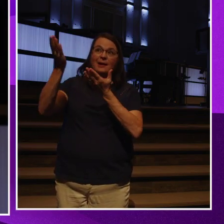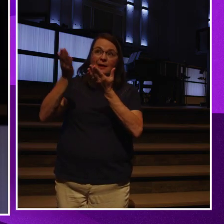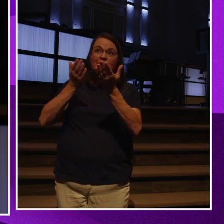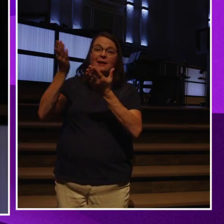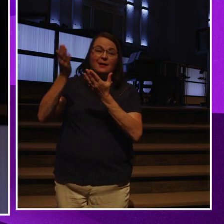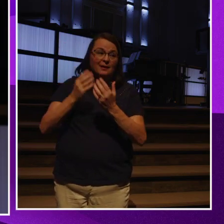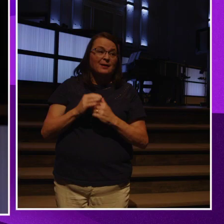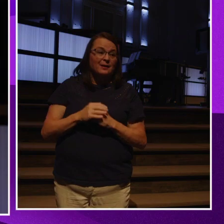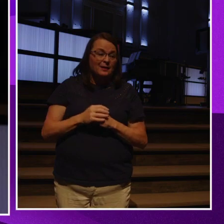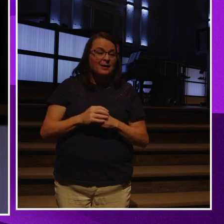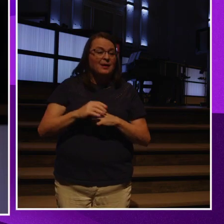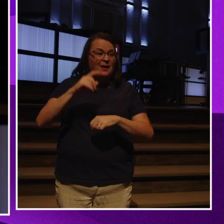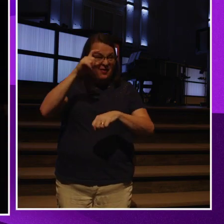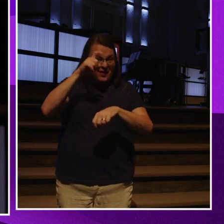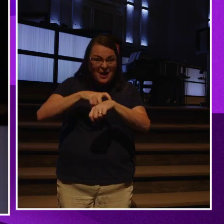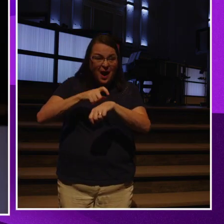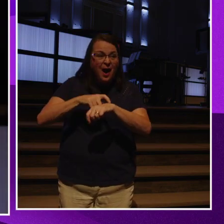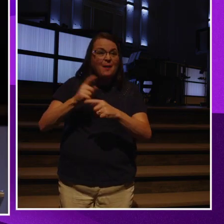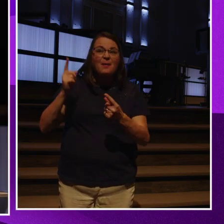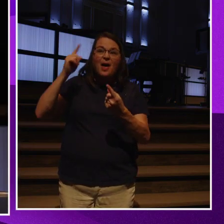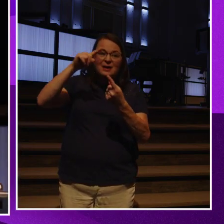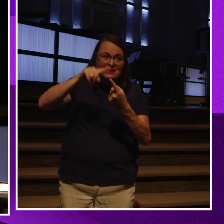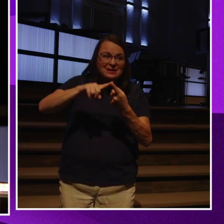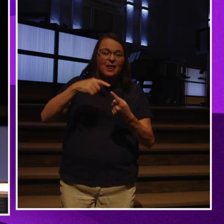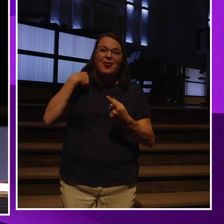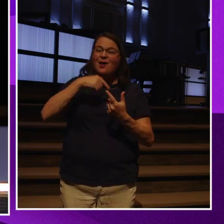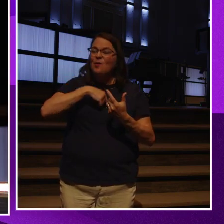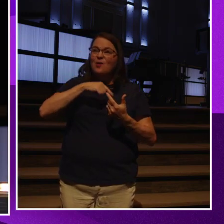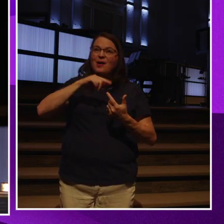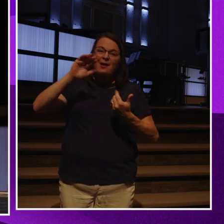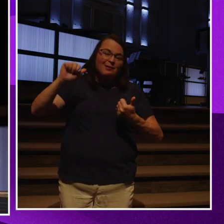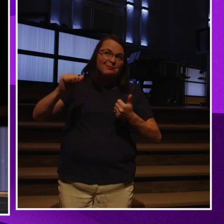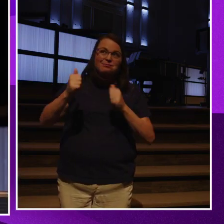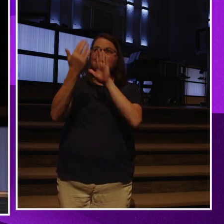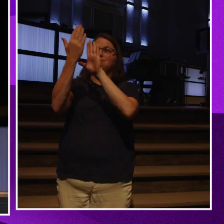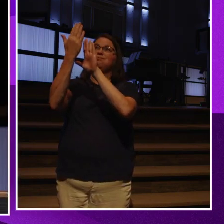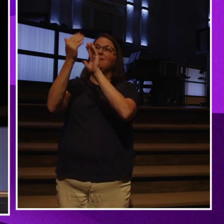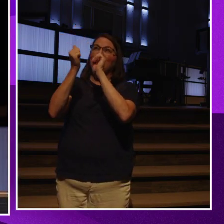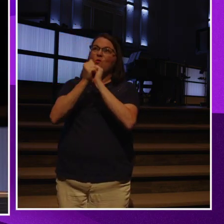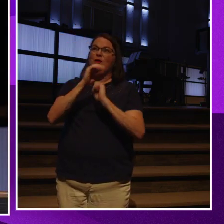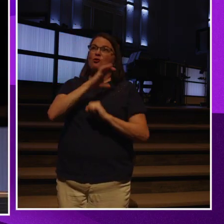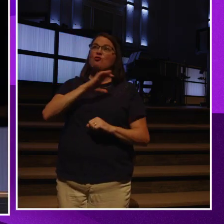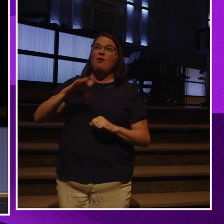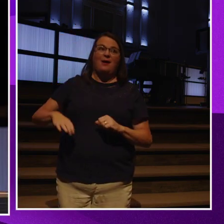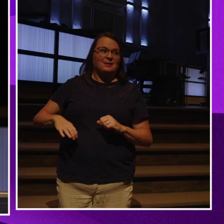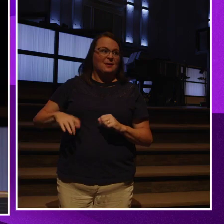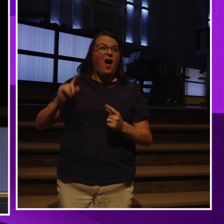in this time until we come face to face with Christ, until then,